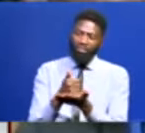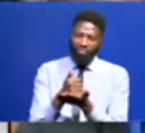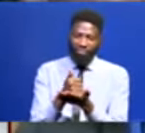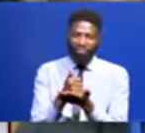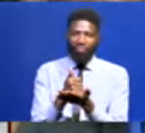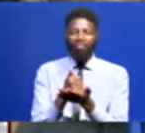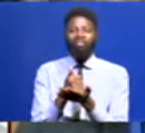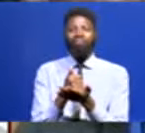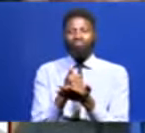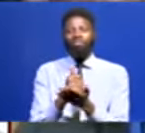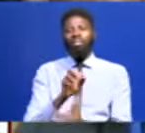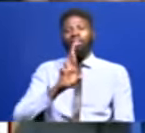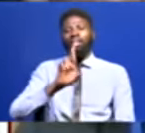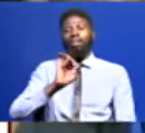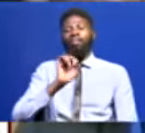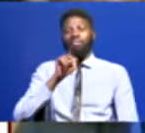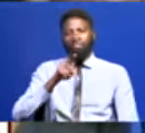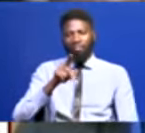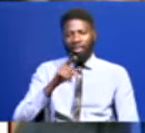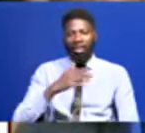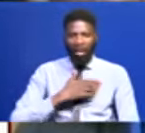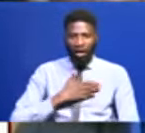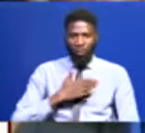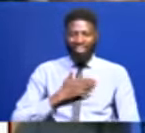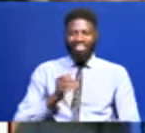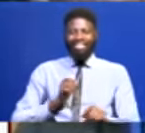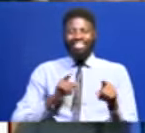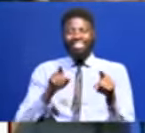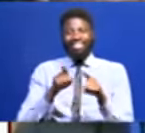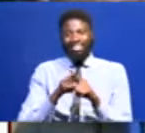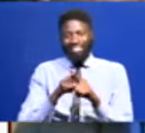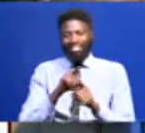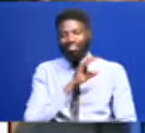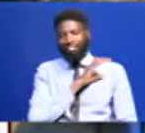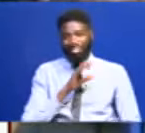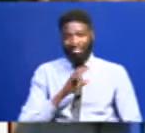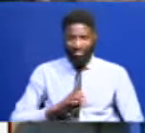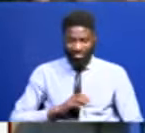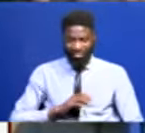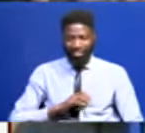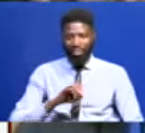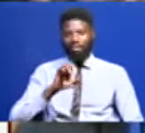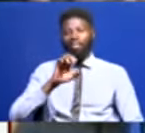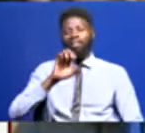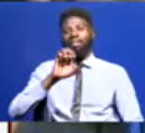sister, our beloved sister in Christ, Elsie Mukami Kimathi.